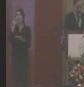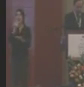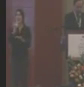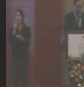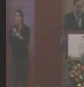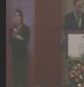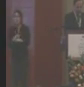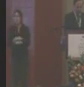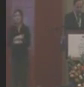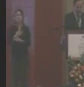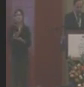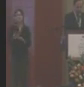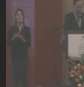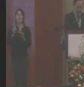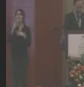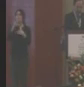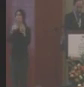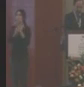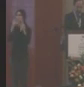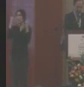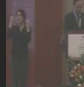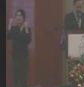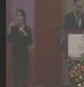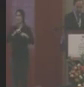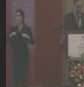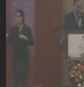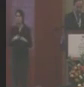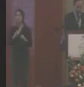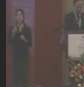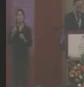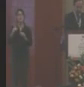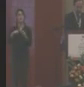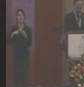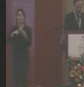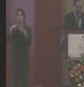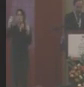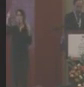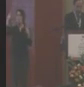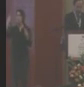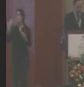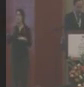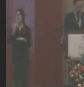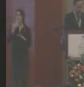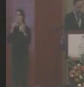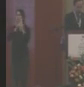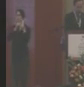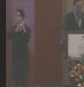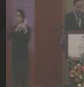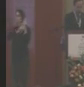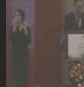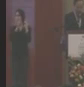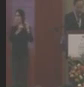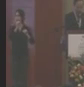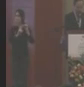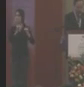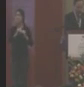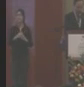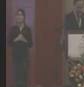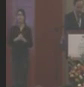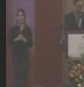a guideline framework that allows us to integrate risk reduction to the